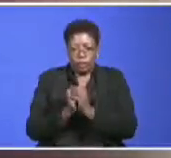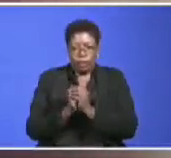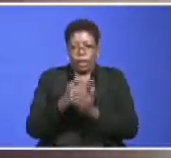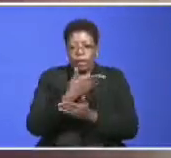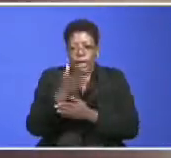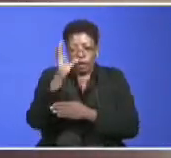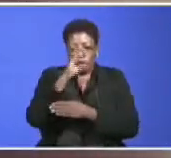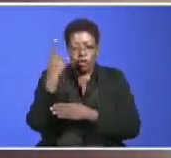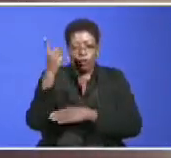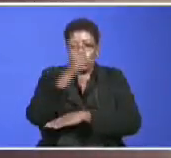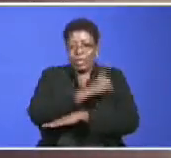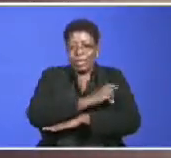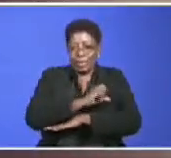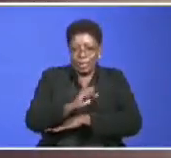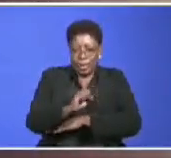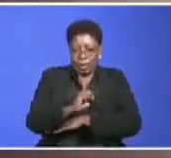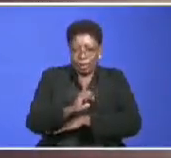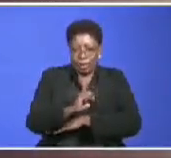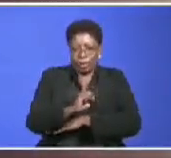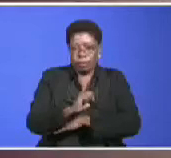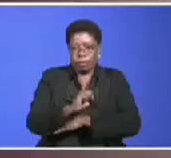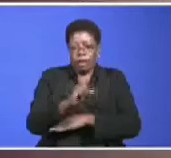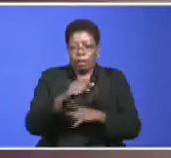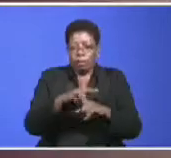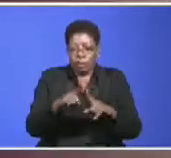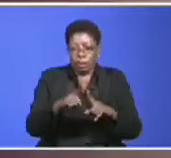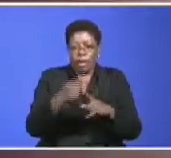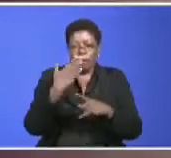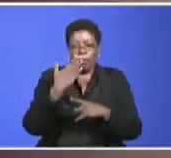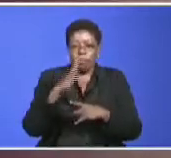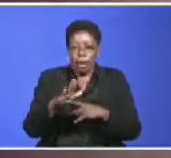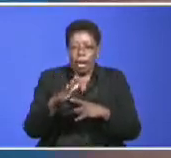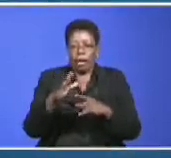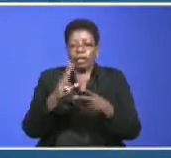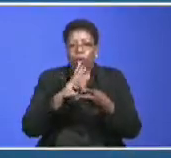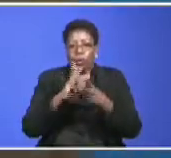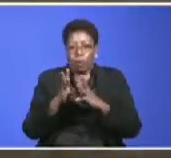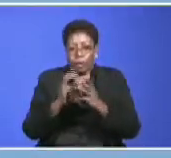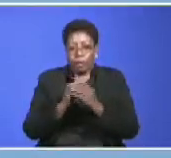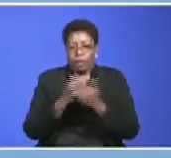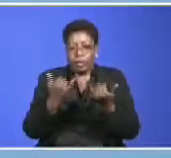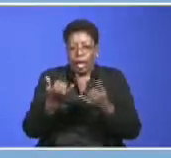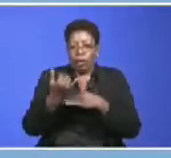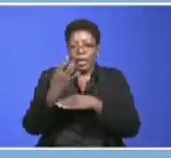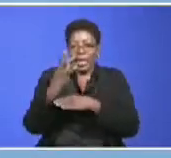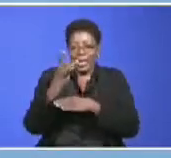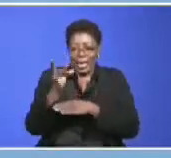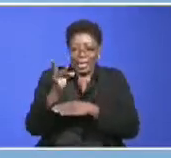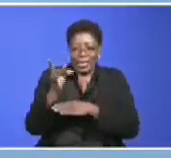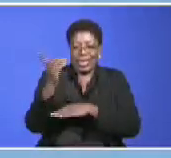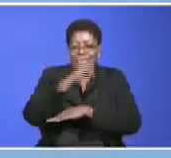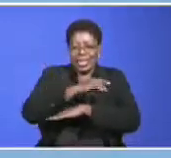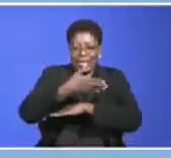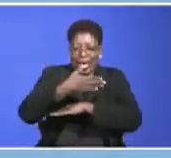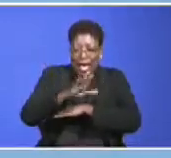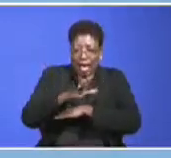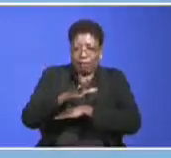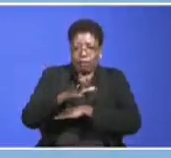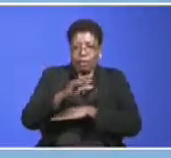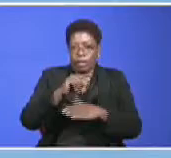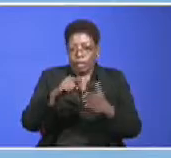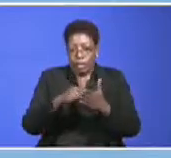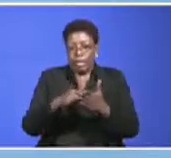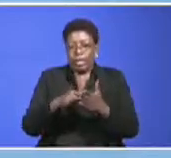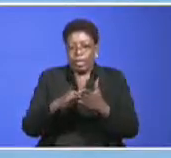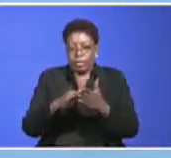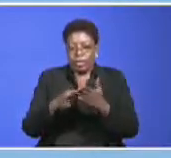days. However, they were hampered due to inclement weather. 8 days after the accident, components of the aircraft, as well